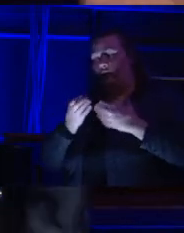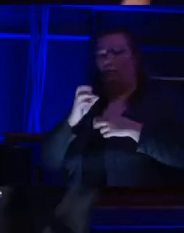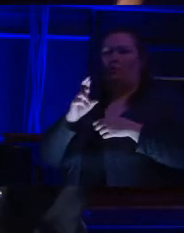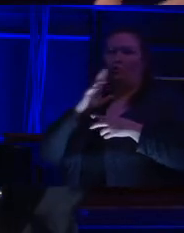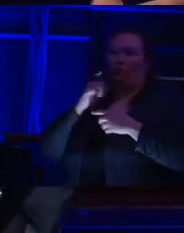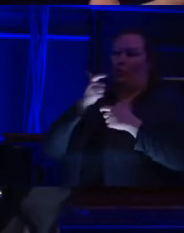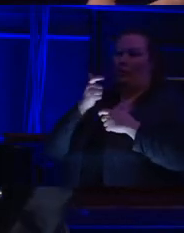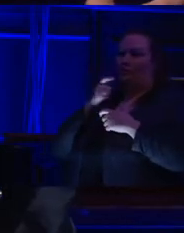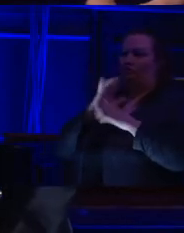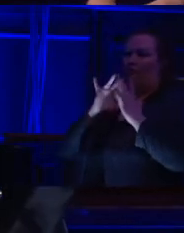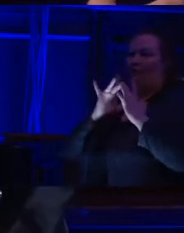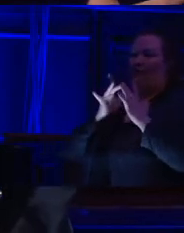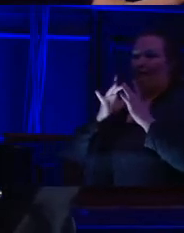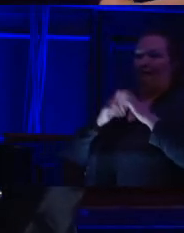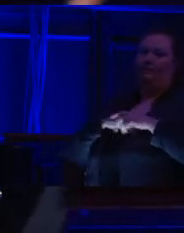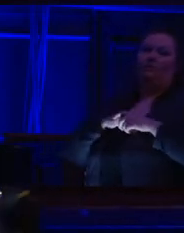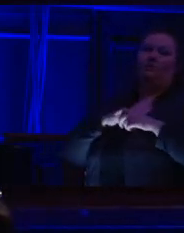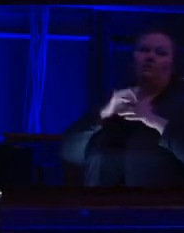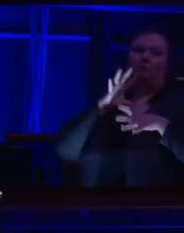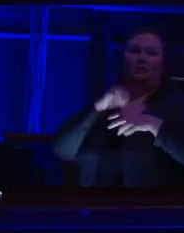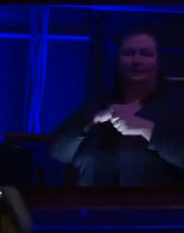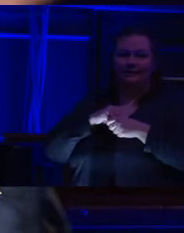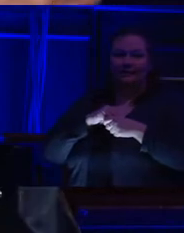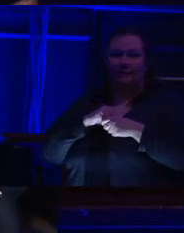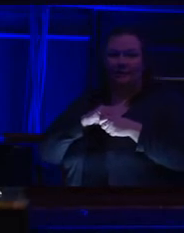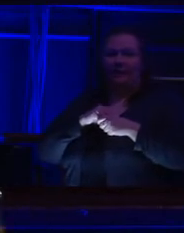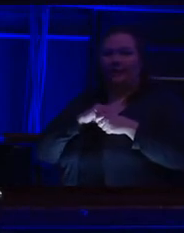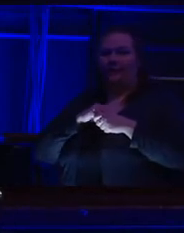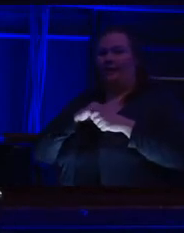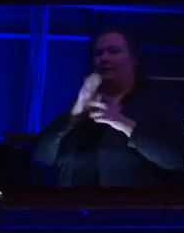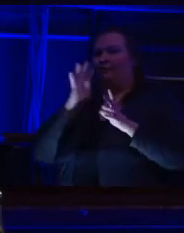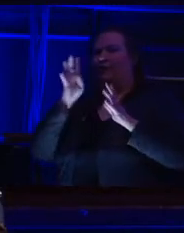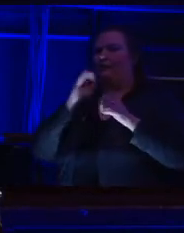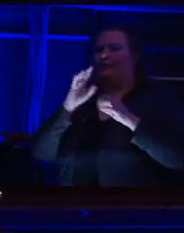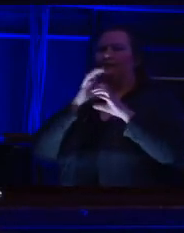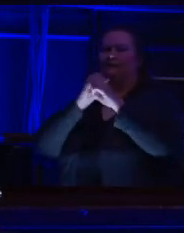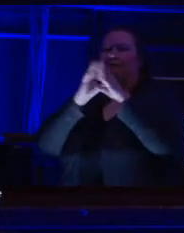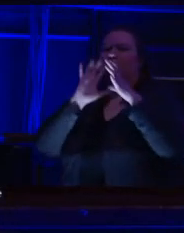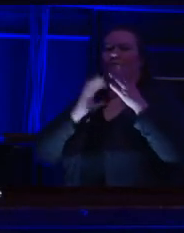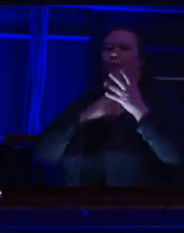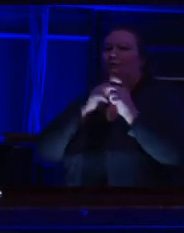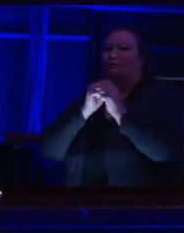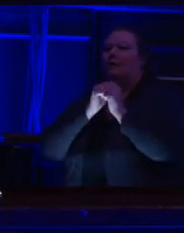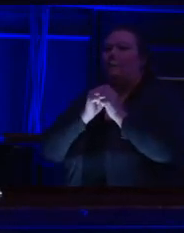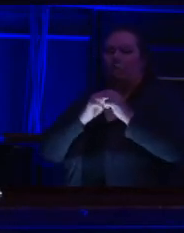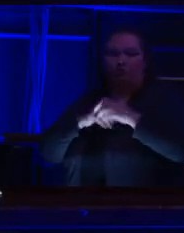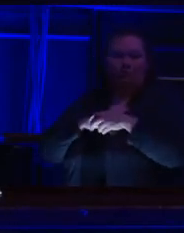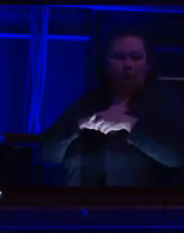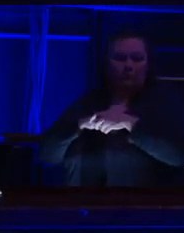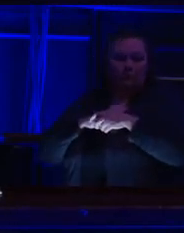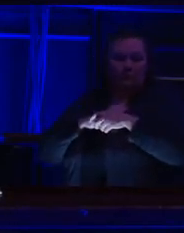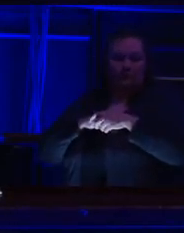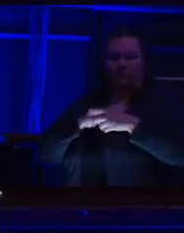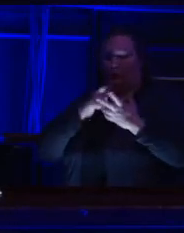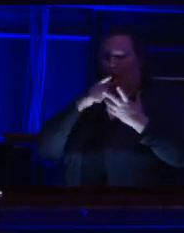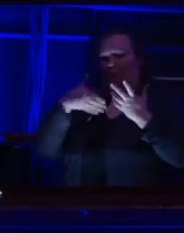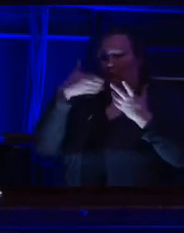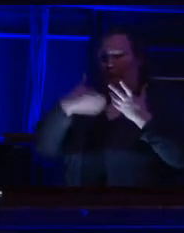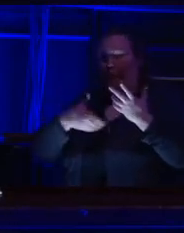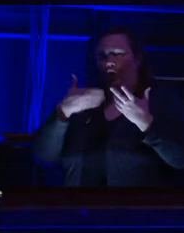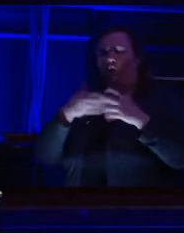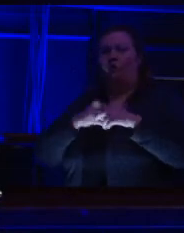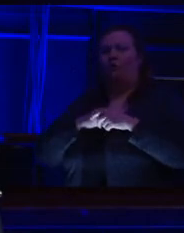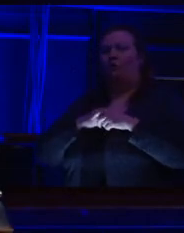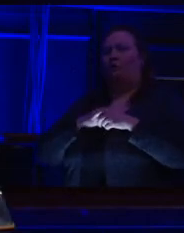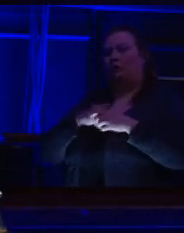watching online, to participate in creating this vision of ours together. Who we are,